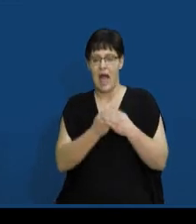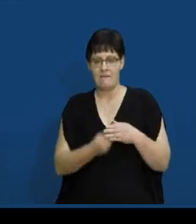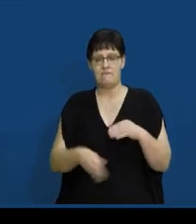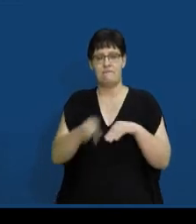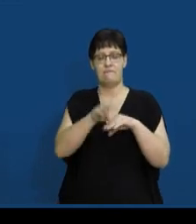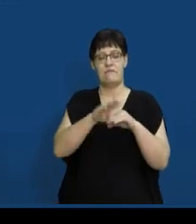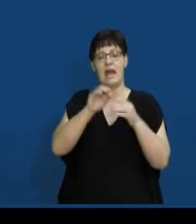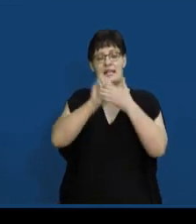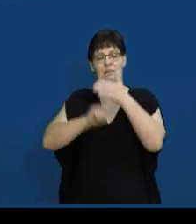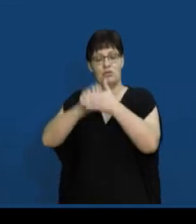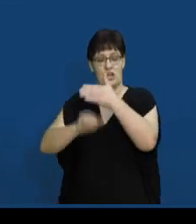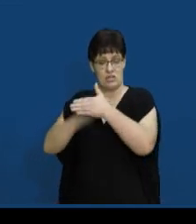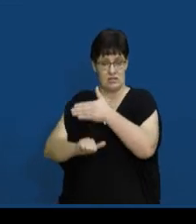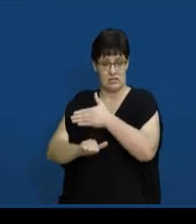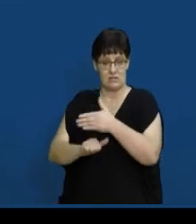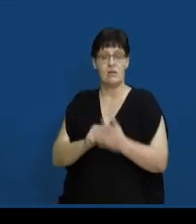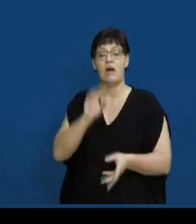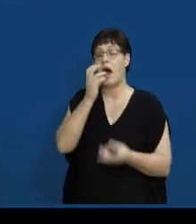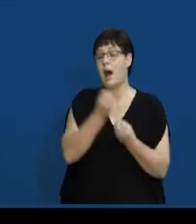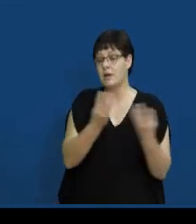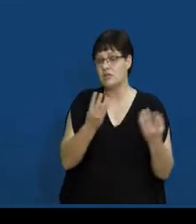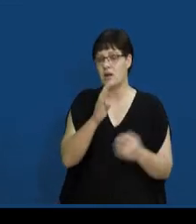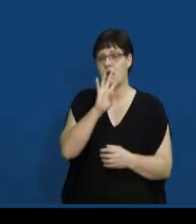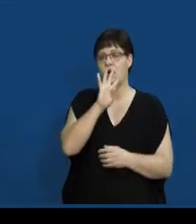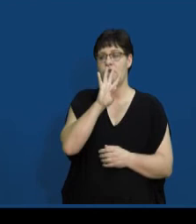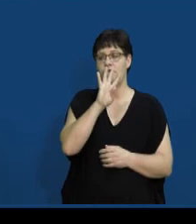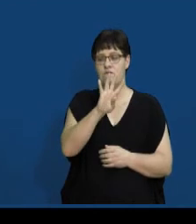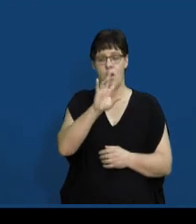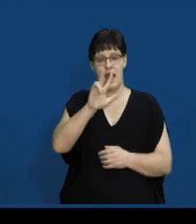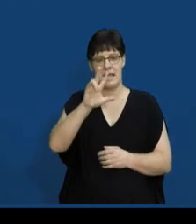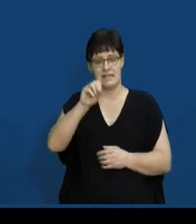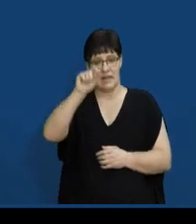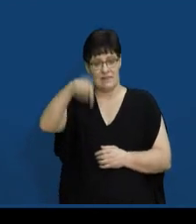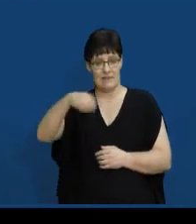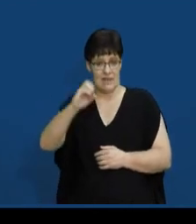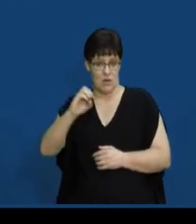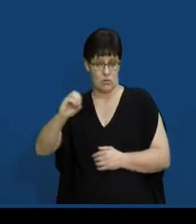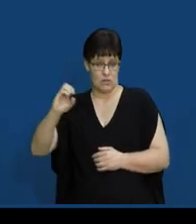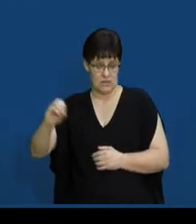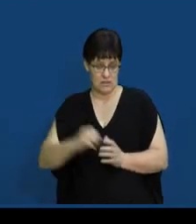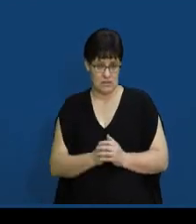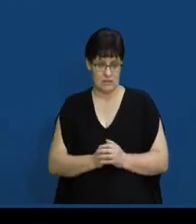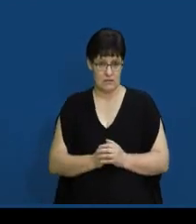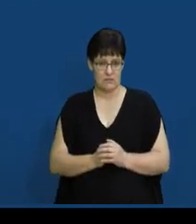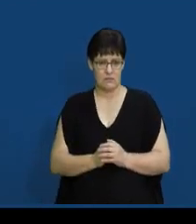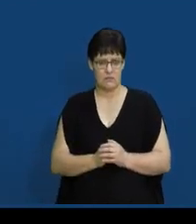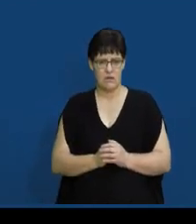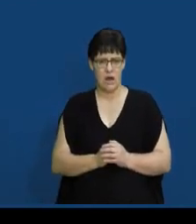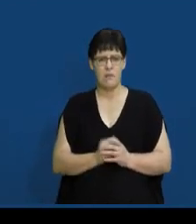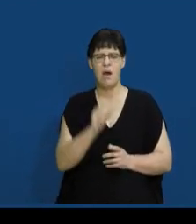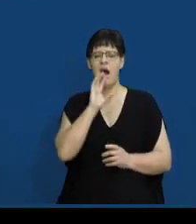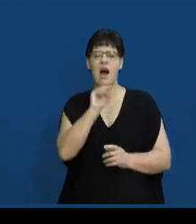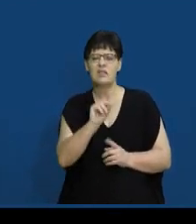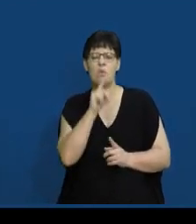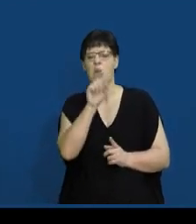accumulated depreciation of 480,000. Now, if I asked you to